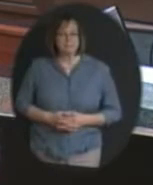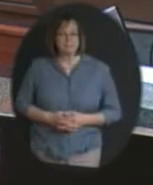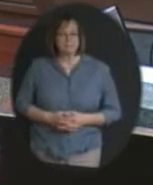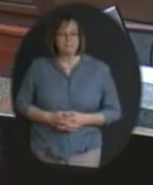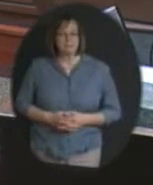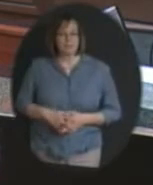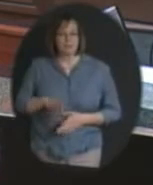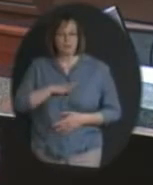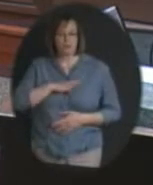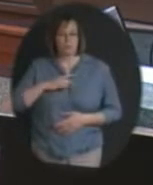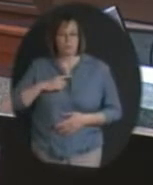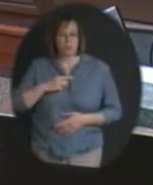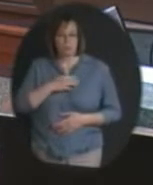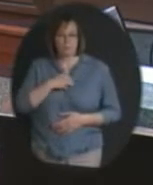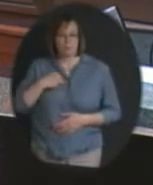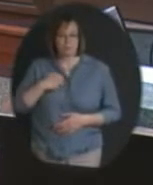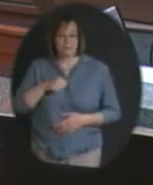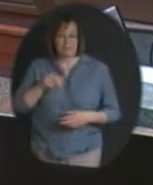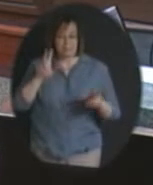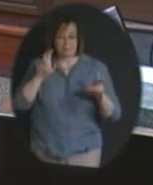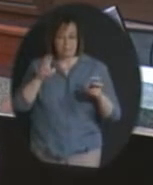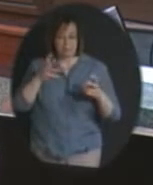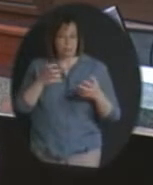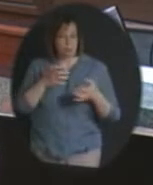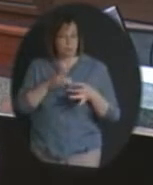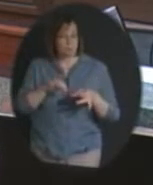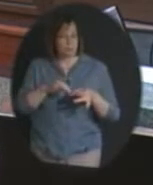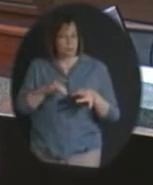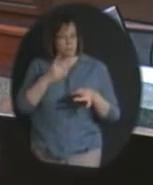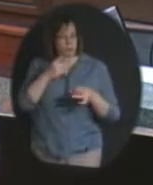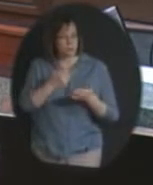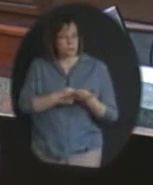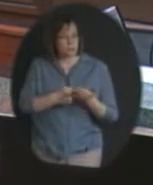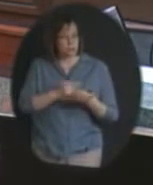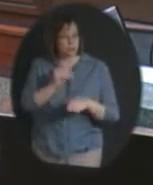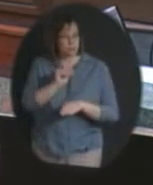Do board members have any topics they would like to bring up for discussion this evening?